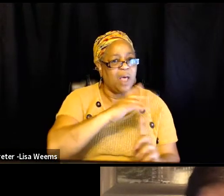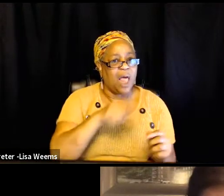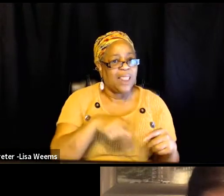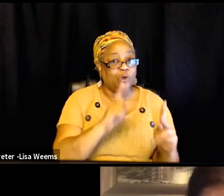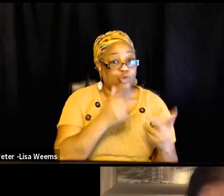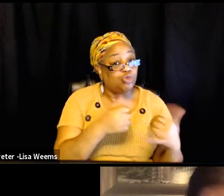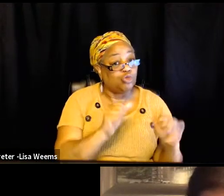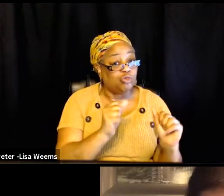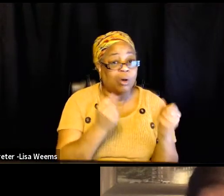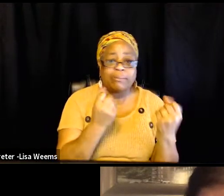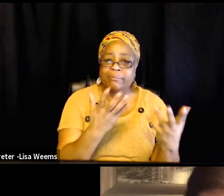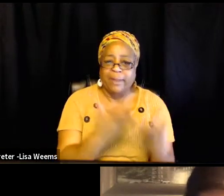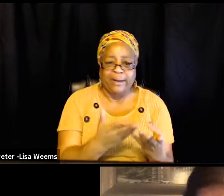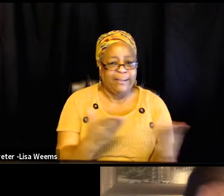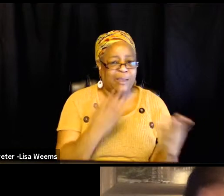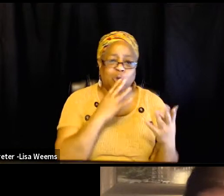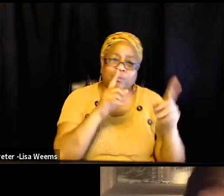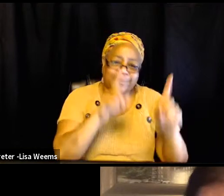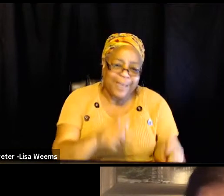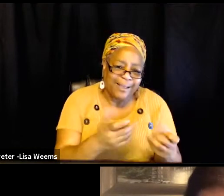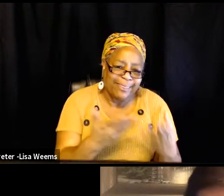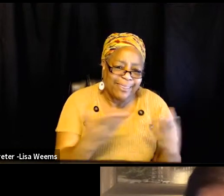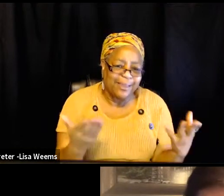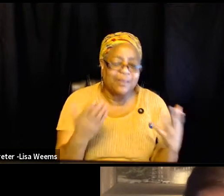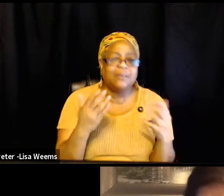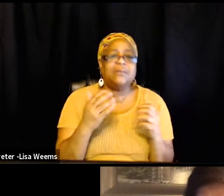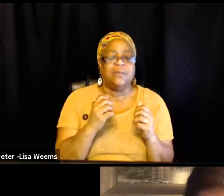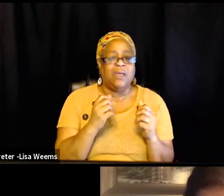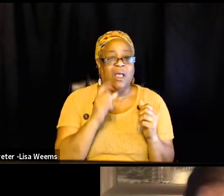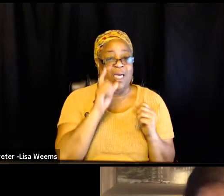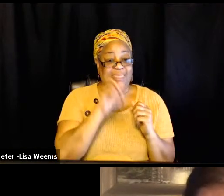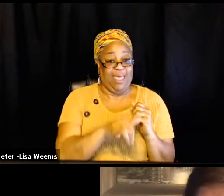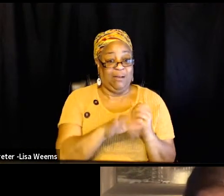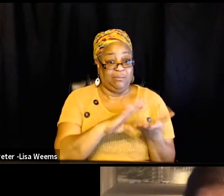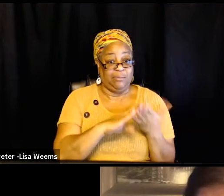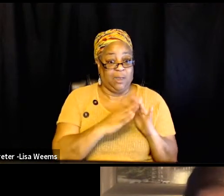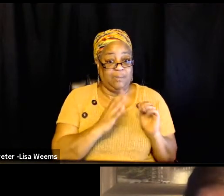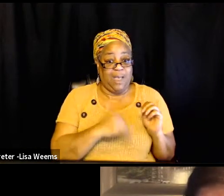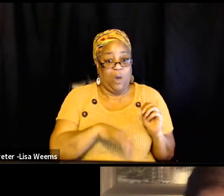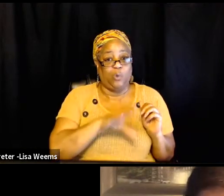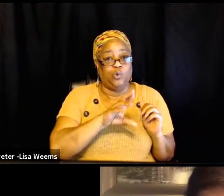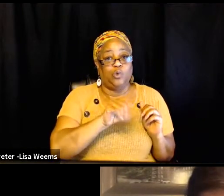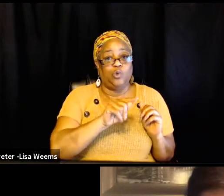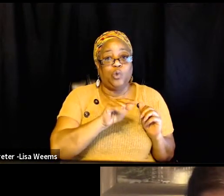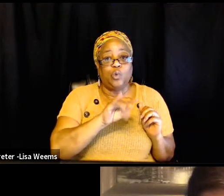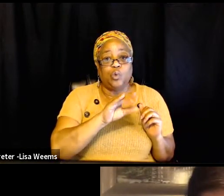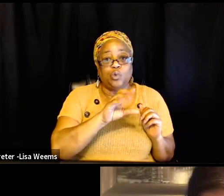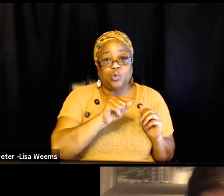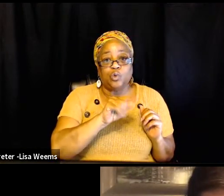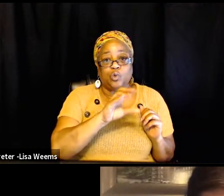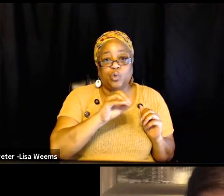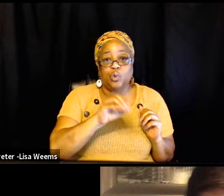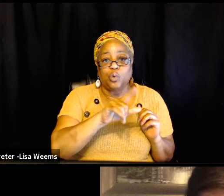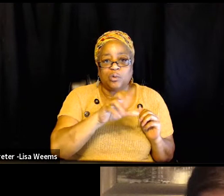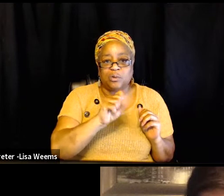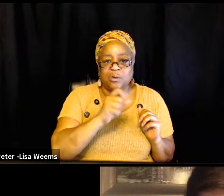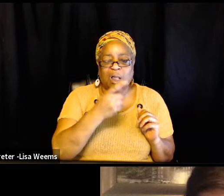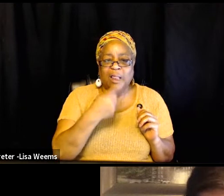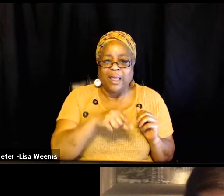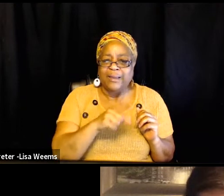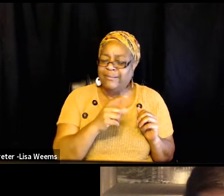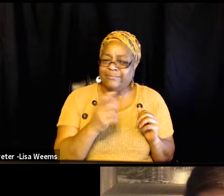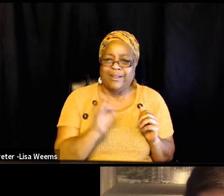things, you know, to test things out. You know, it's the set of tools that we have there at our disposal. It's like going on an expedition, and we